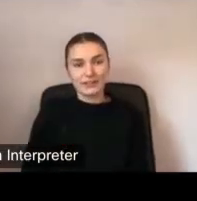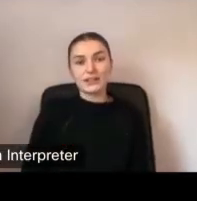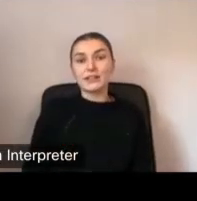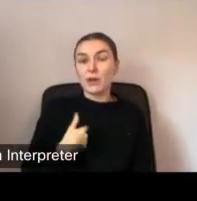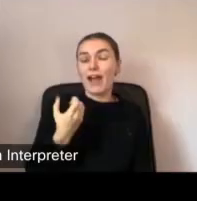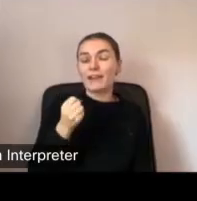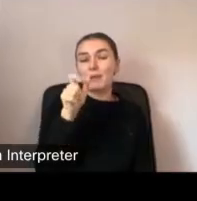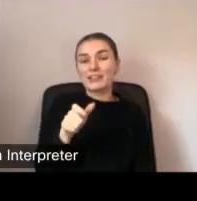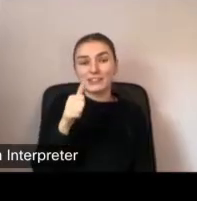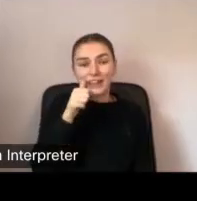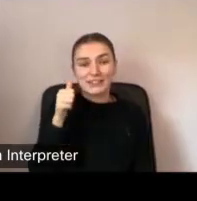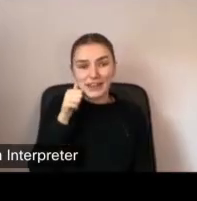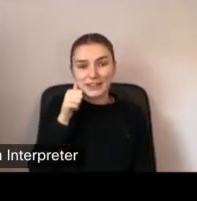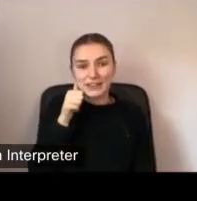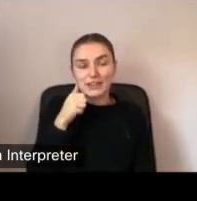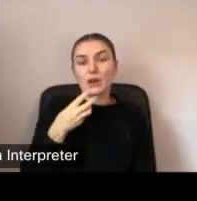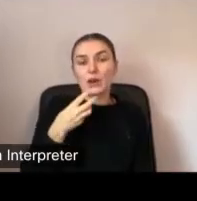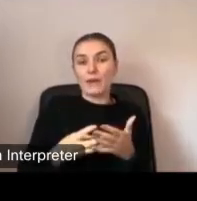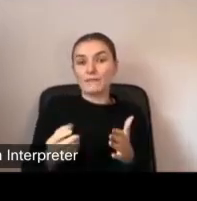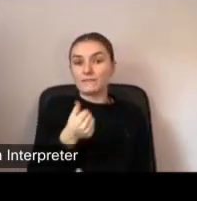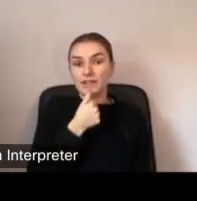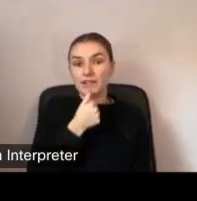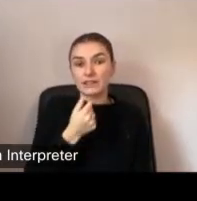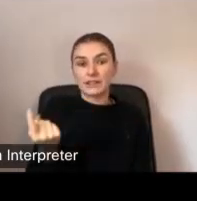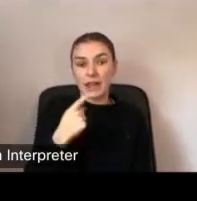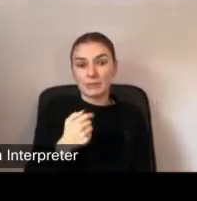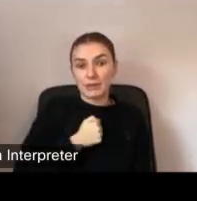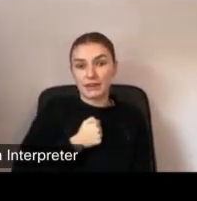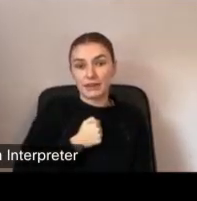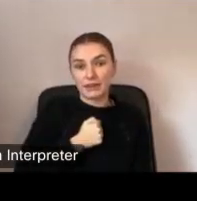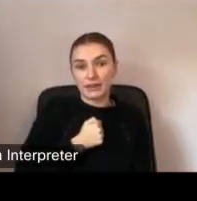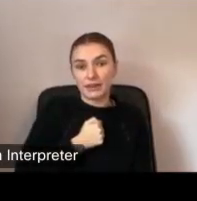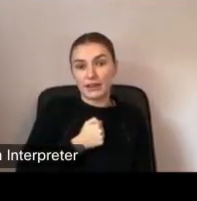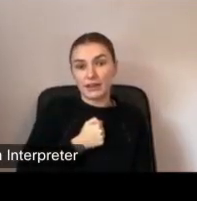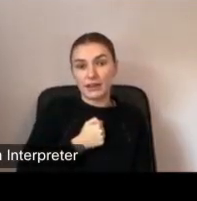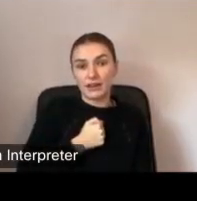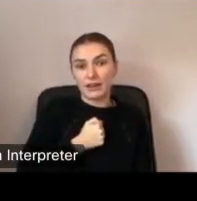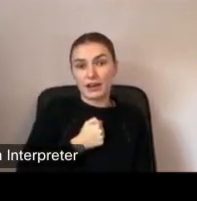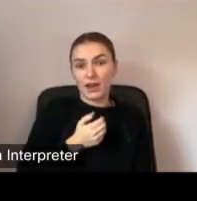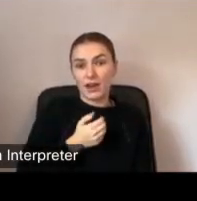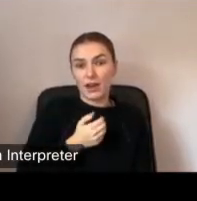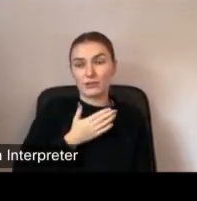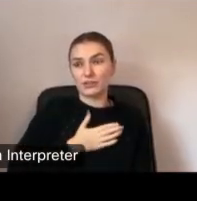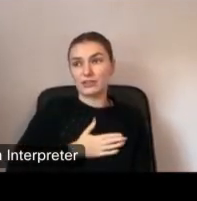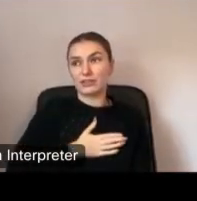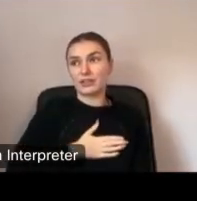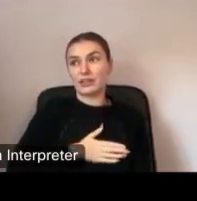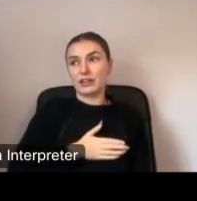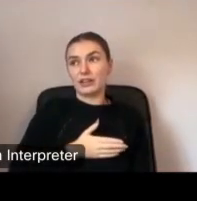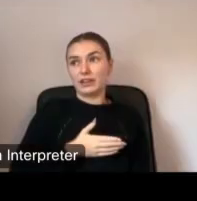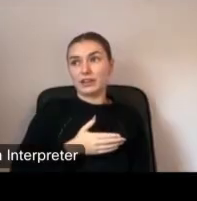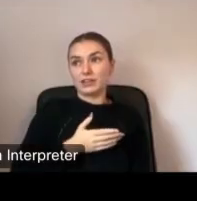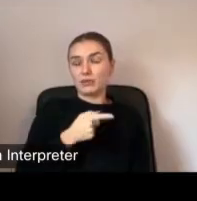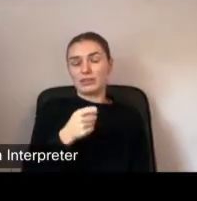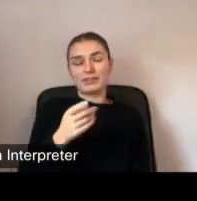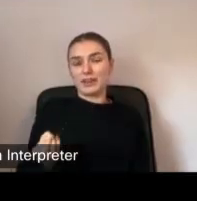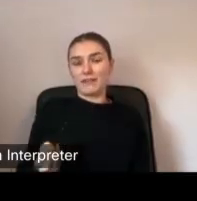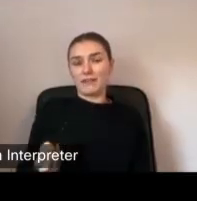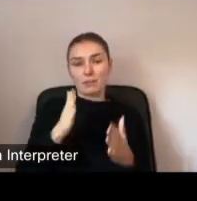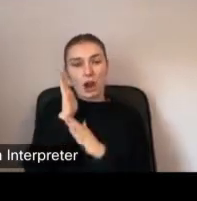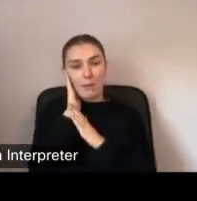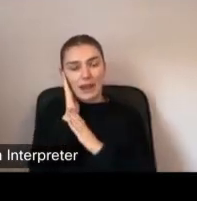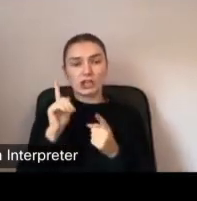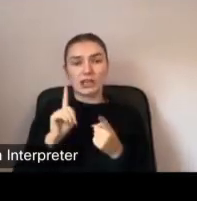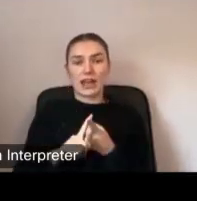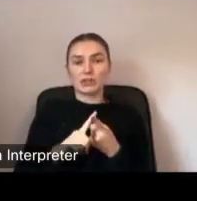who, when she first came to me, was just giving up on her accommodation and leaving her job because the financials were making